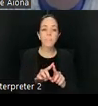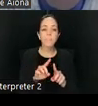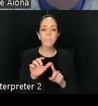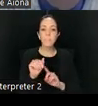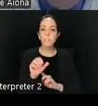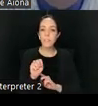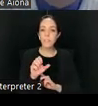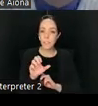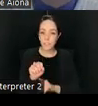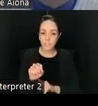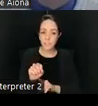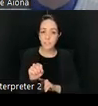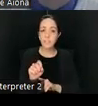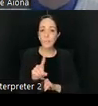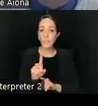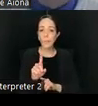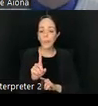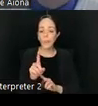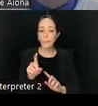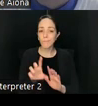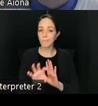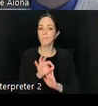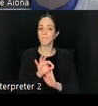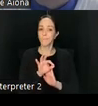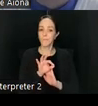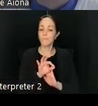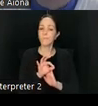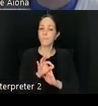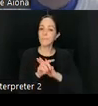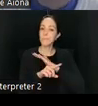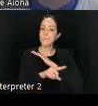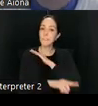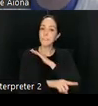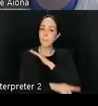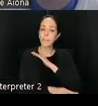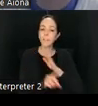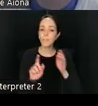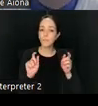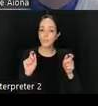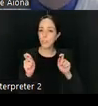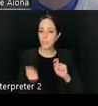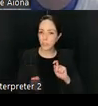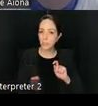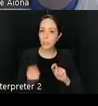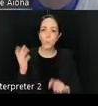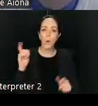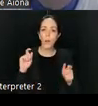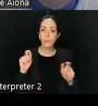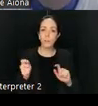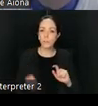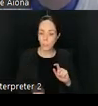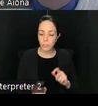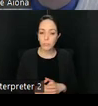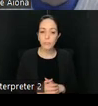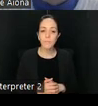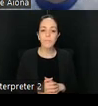cases in which findings and or discipline determinations were changed. And the nature of those changes. The